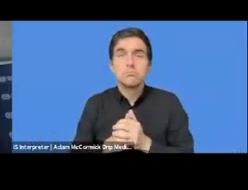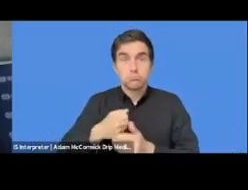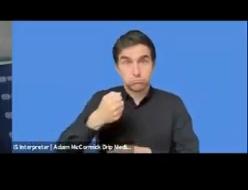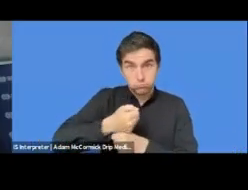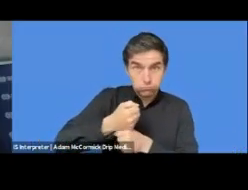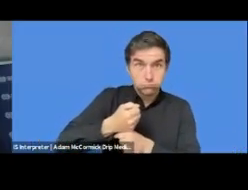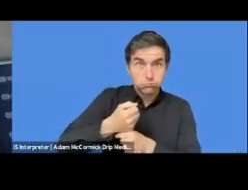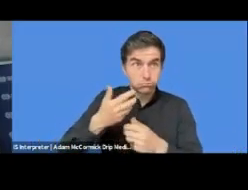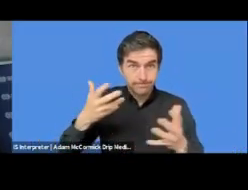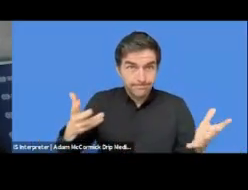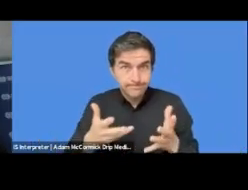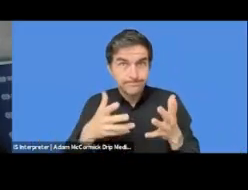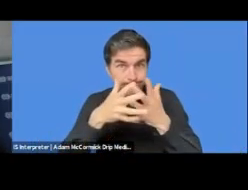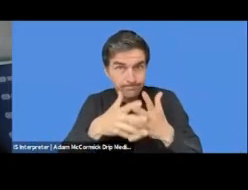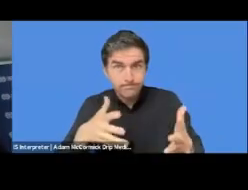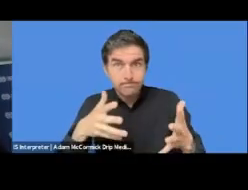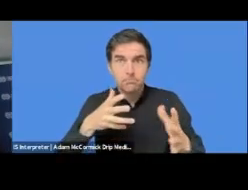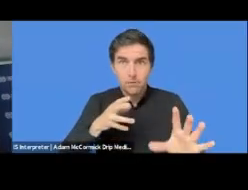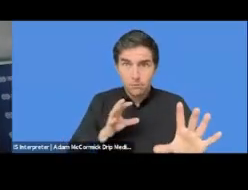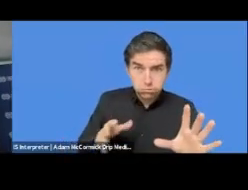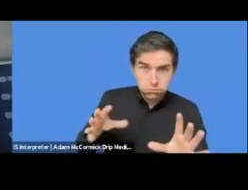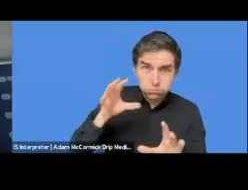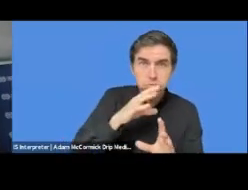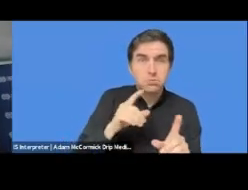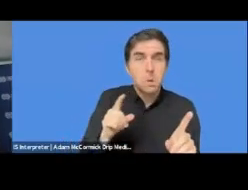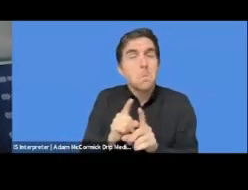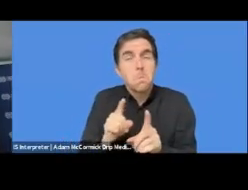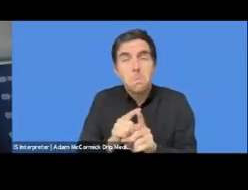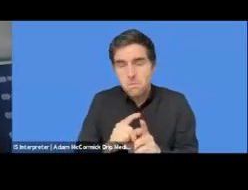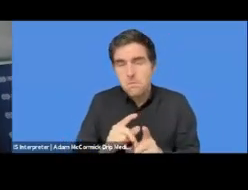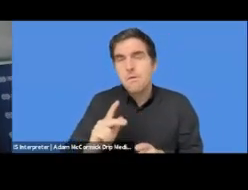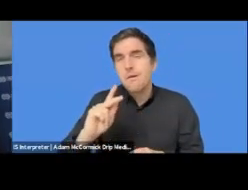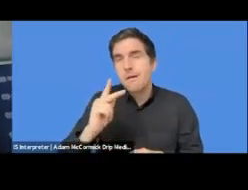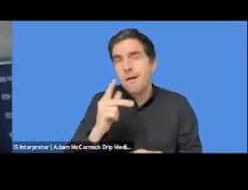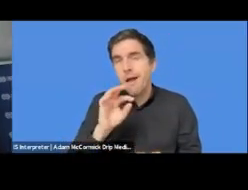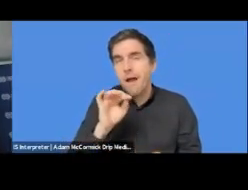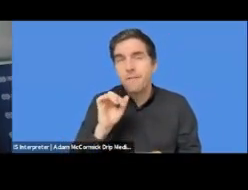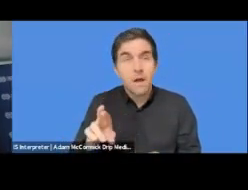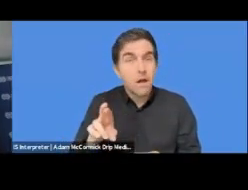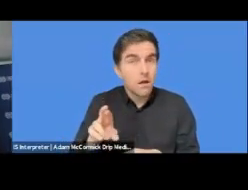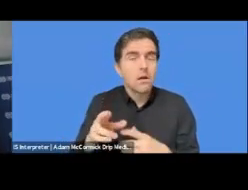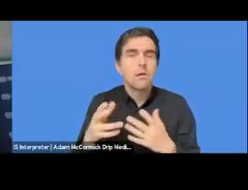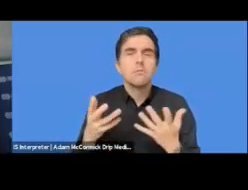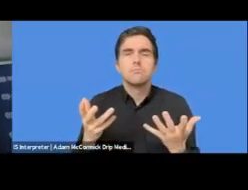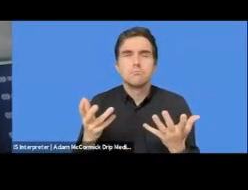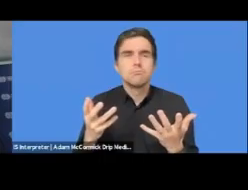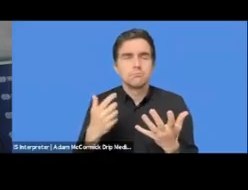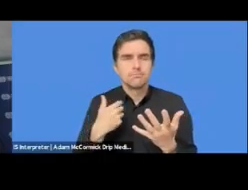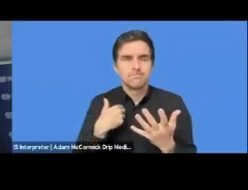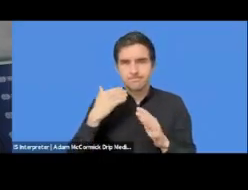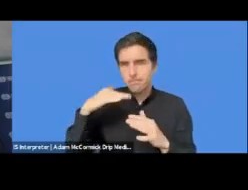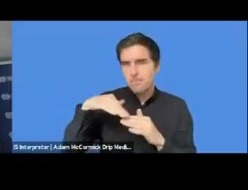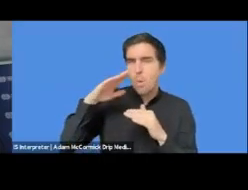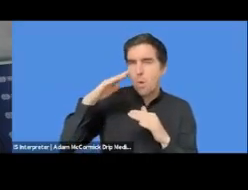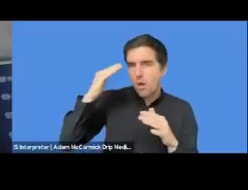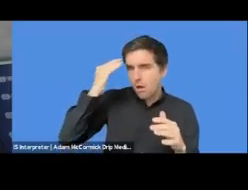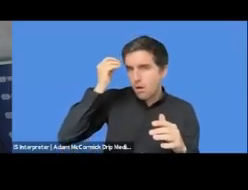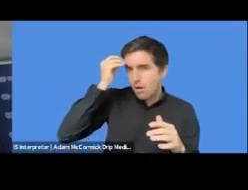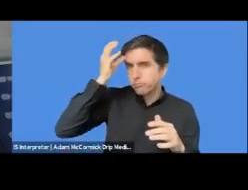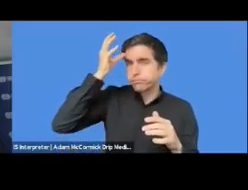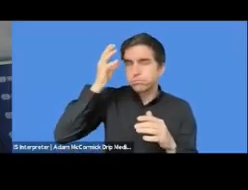the district level, like in Kafue where I'm working from. So it enhances our knowledge and skills on social